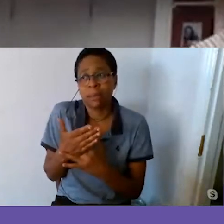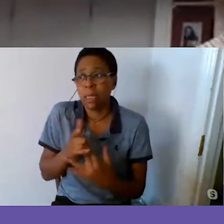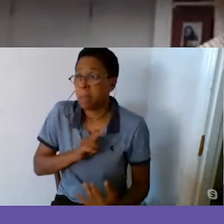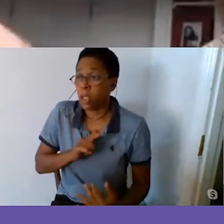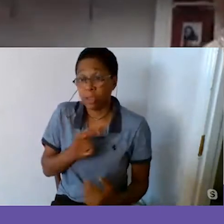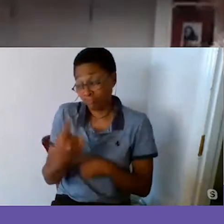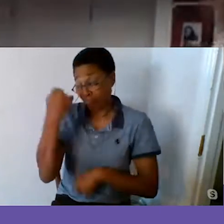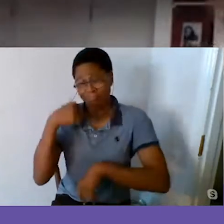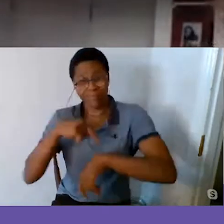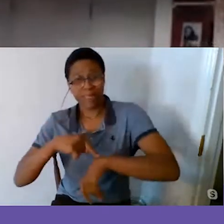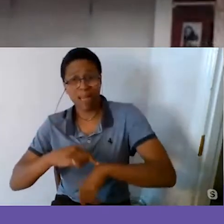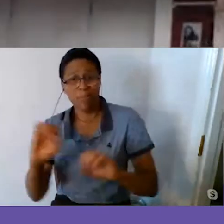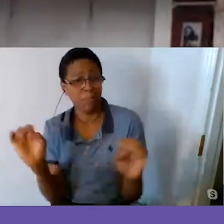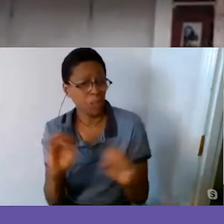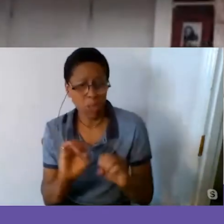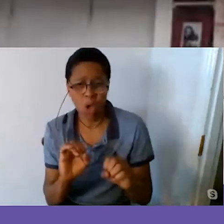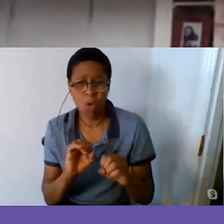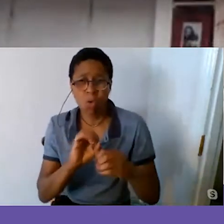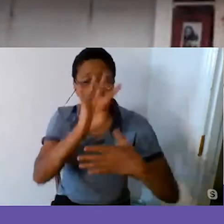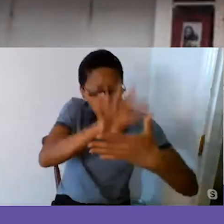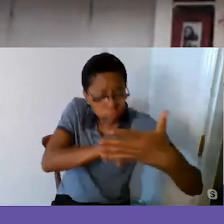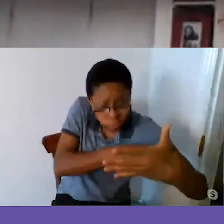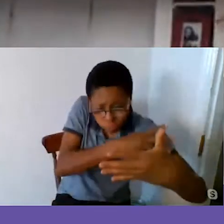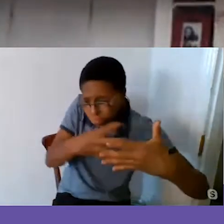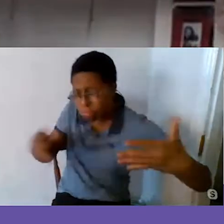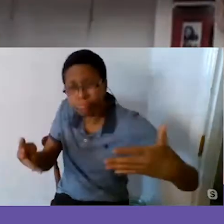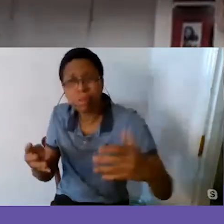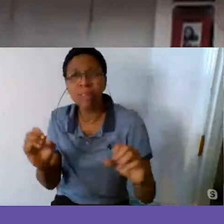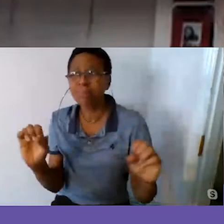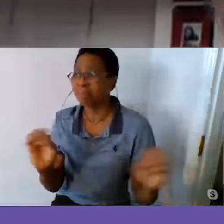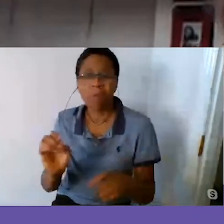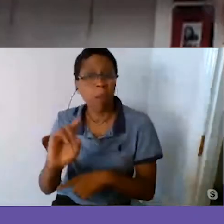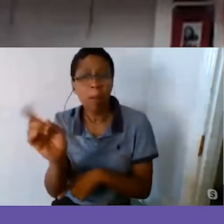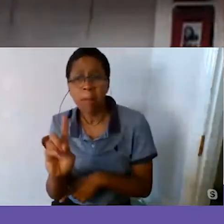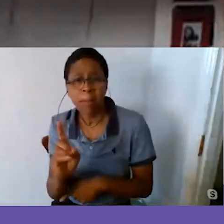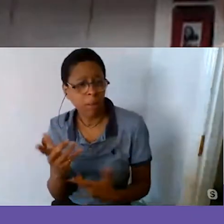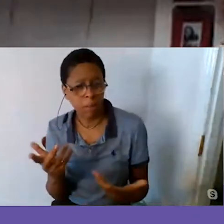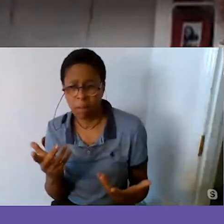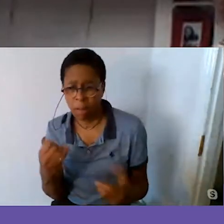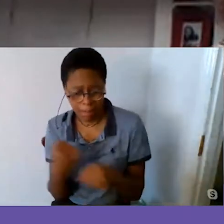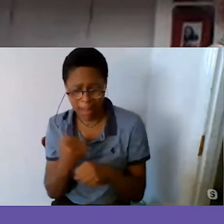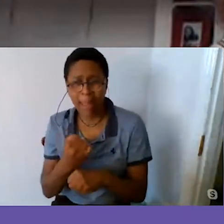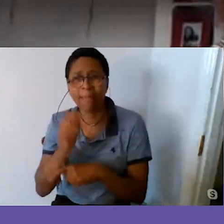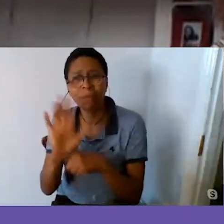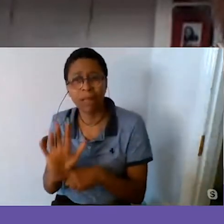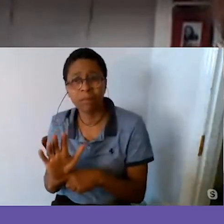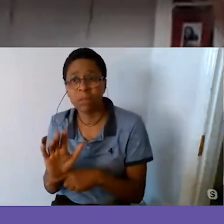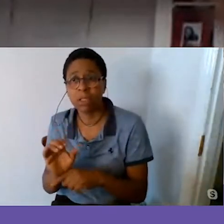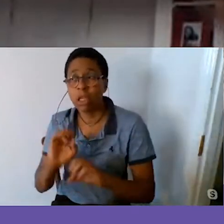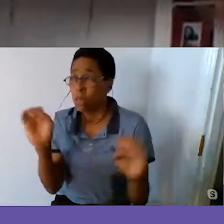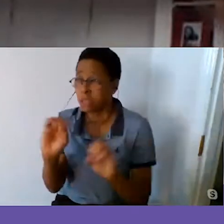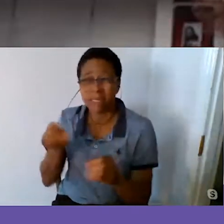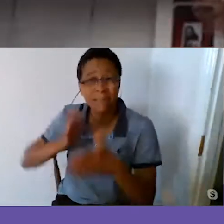like at the time there was no kind of database for MENA women's filmmaking. And I grew up watching a lot of films and I used to keep a